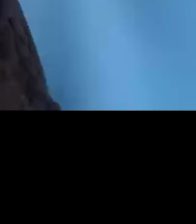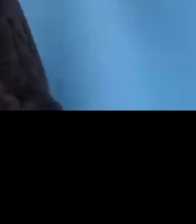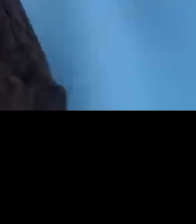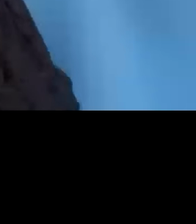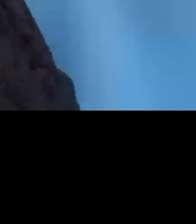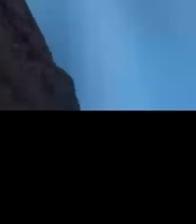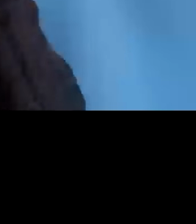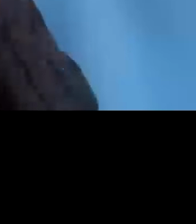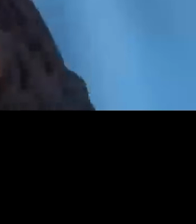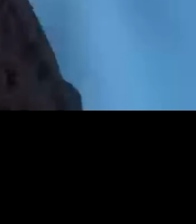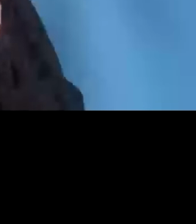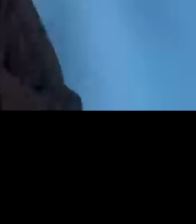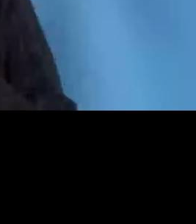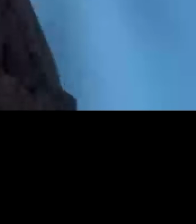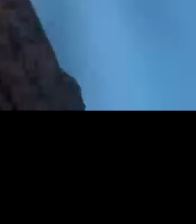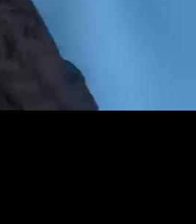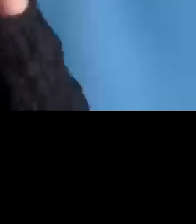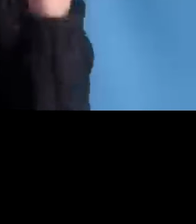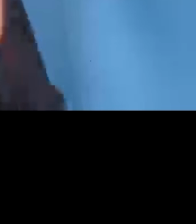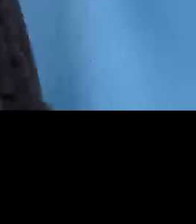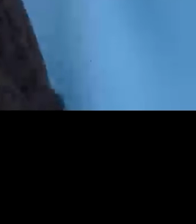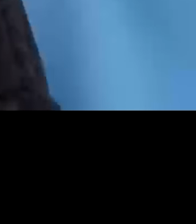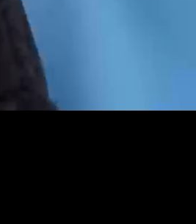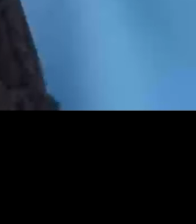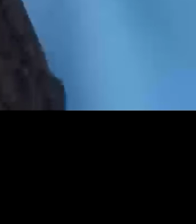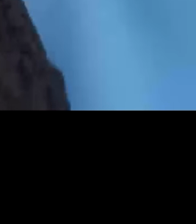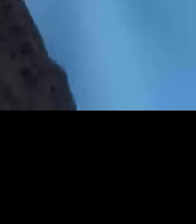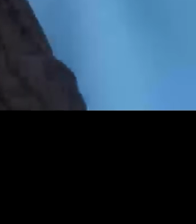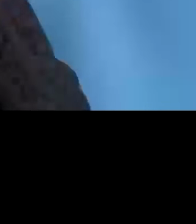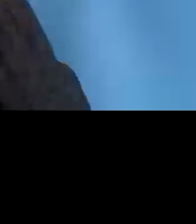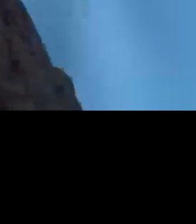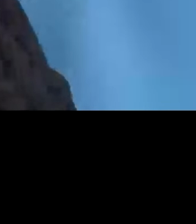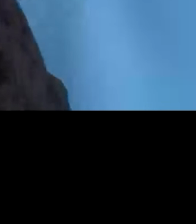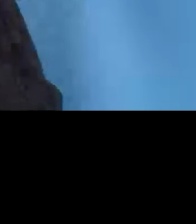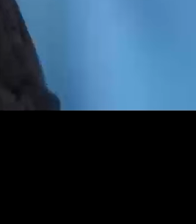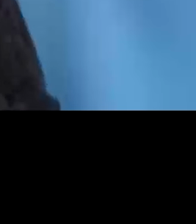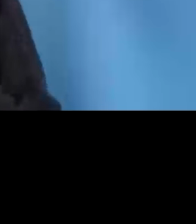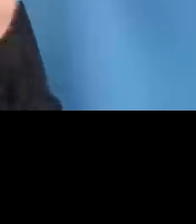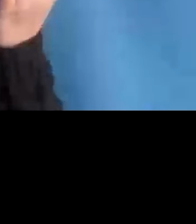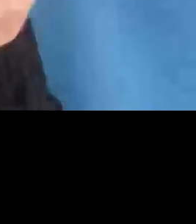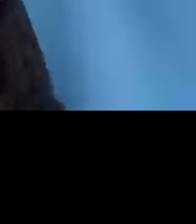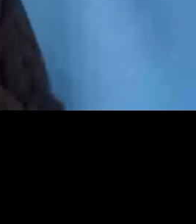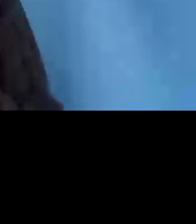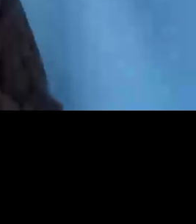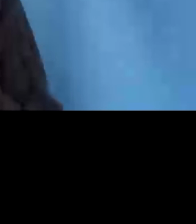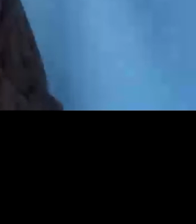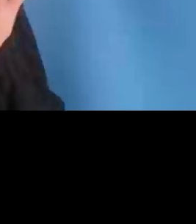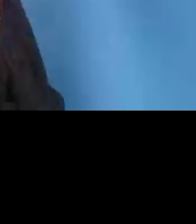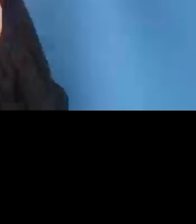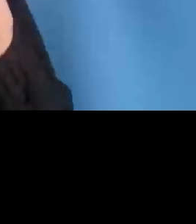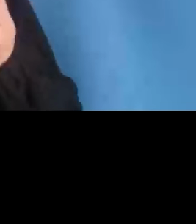strategic planning, positioning, and marketing communications, all delivered through their powerful, fundable, findable